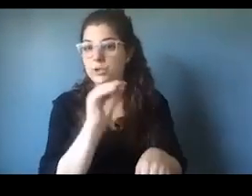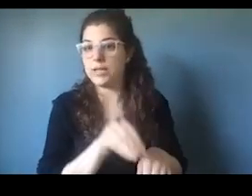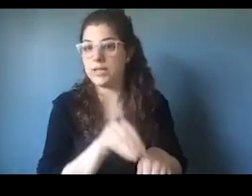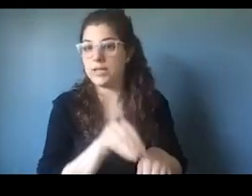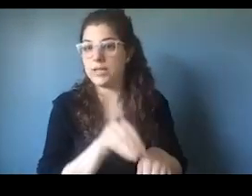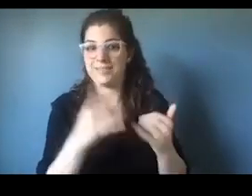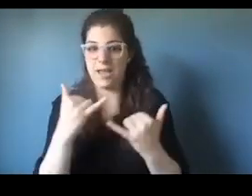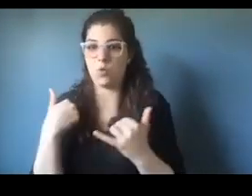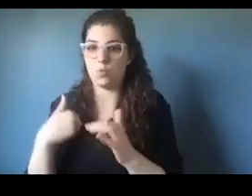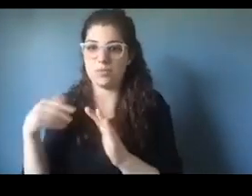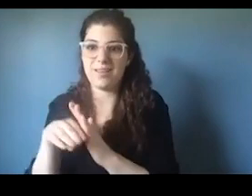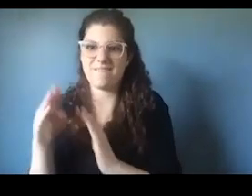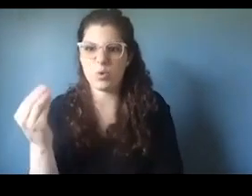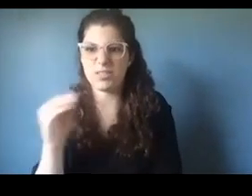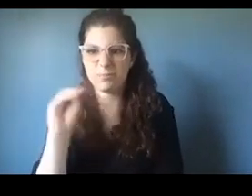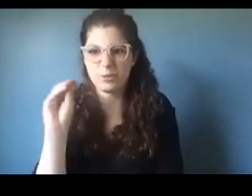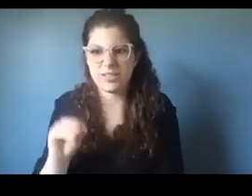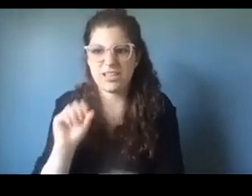down 14%.